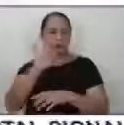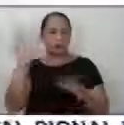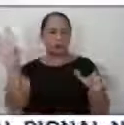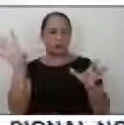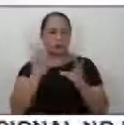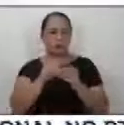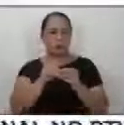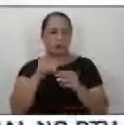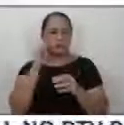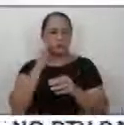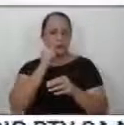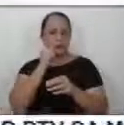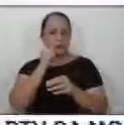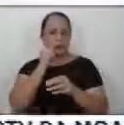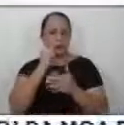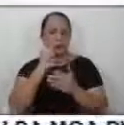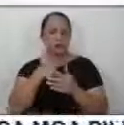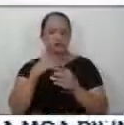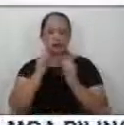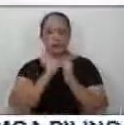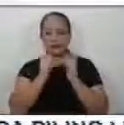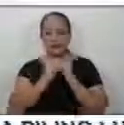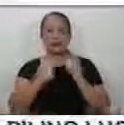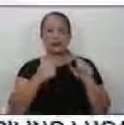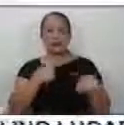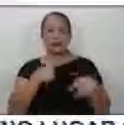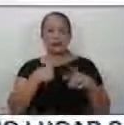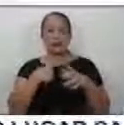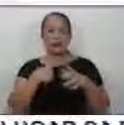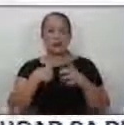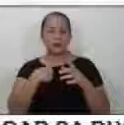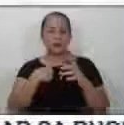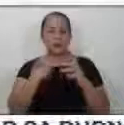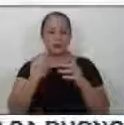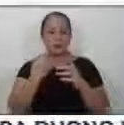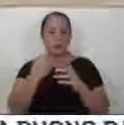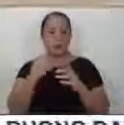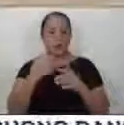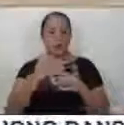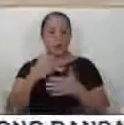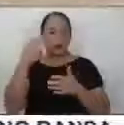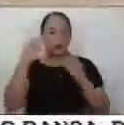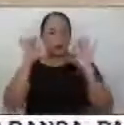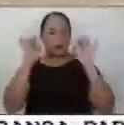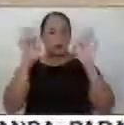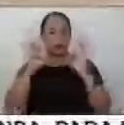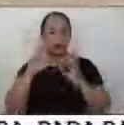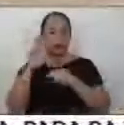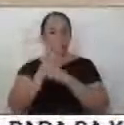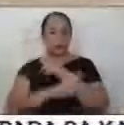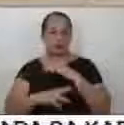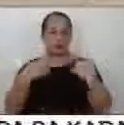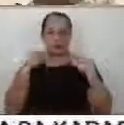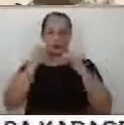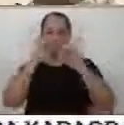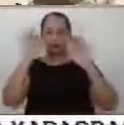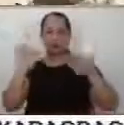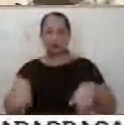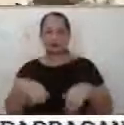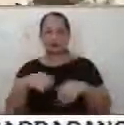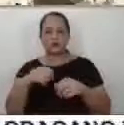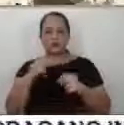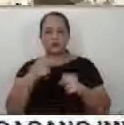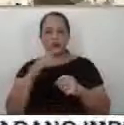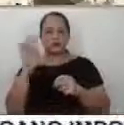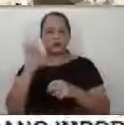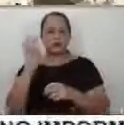and hospital utilization during this policy shift pilot implementation. Sa ilalim ng Alert Level 4, pabibilisin ang